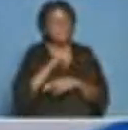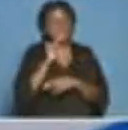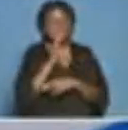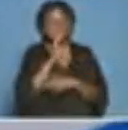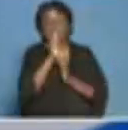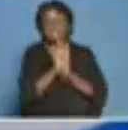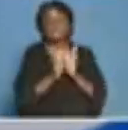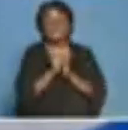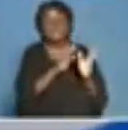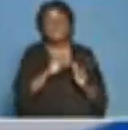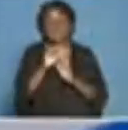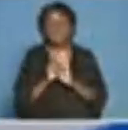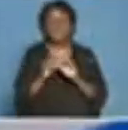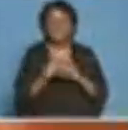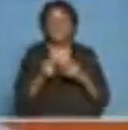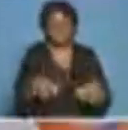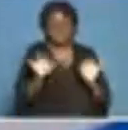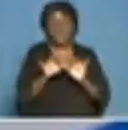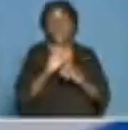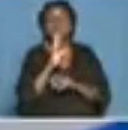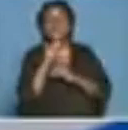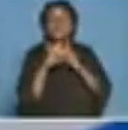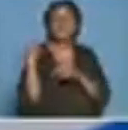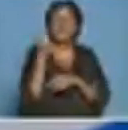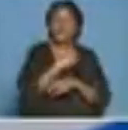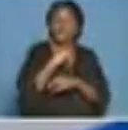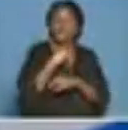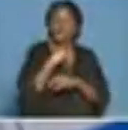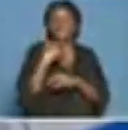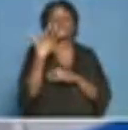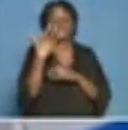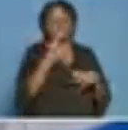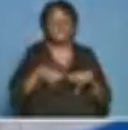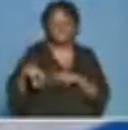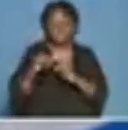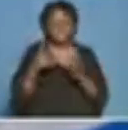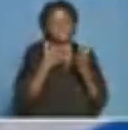about our journey with education. So we have an article there as well from COB to University of Bahamas.